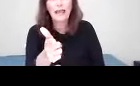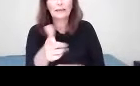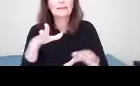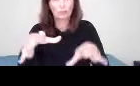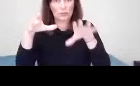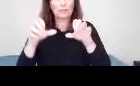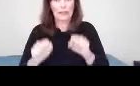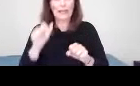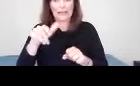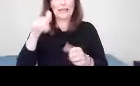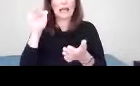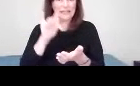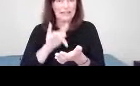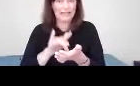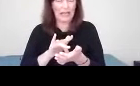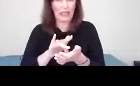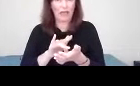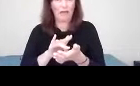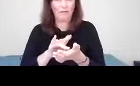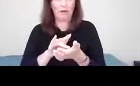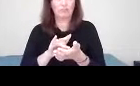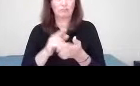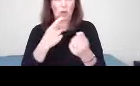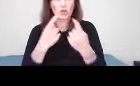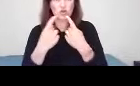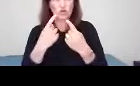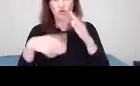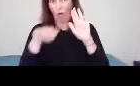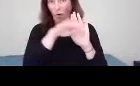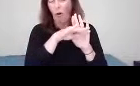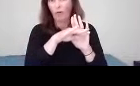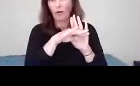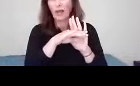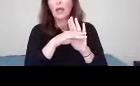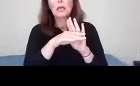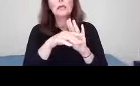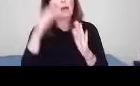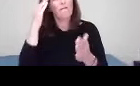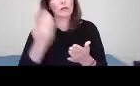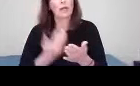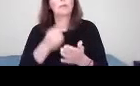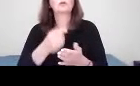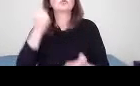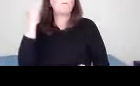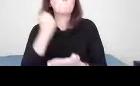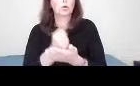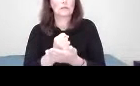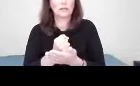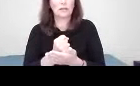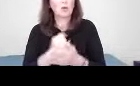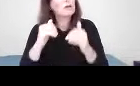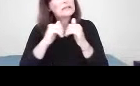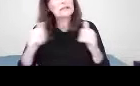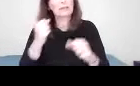also the recognition for the great work what the whole civil society has done for hundreds of years. And I think this is very,